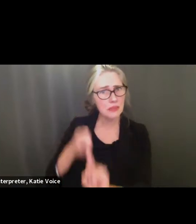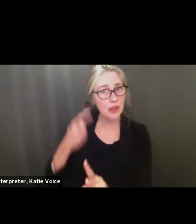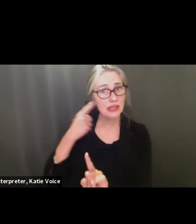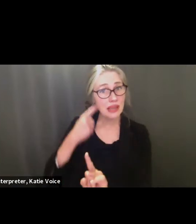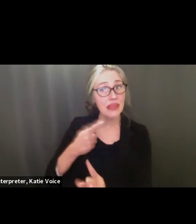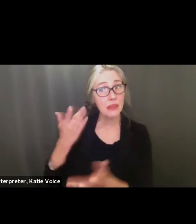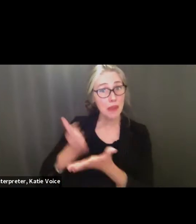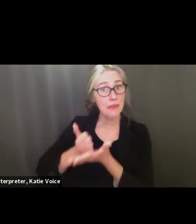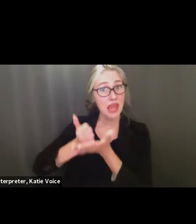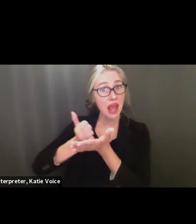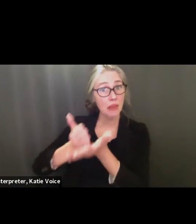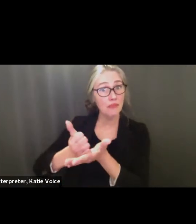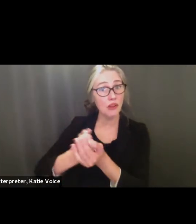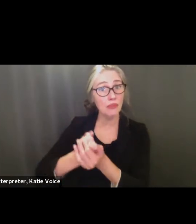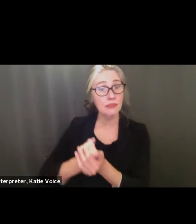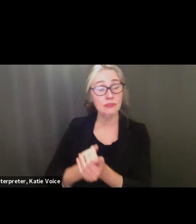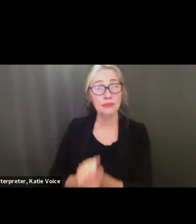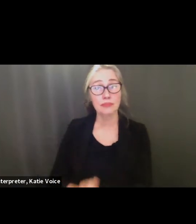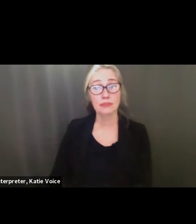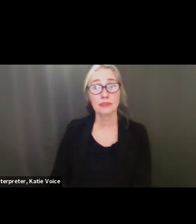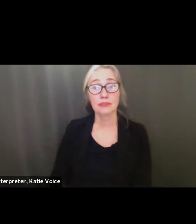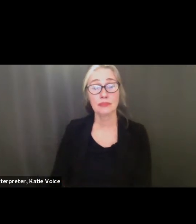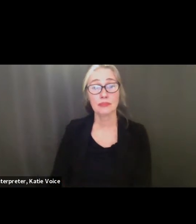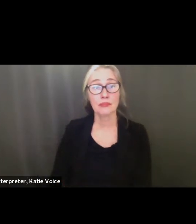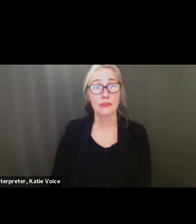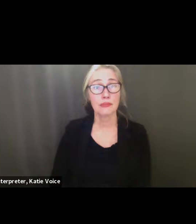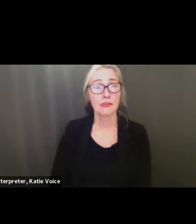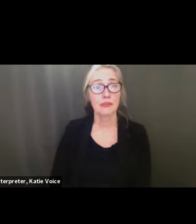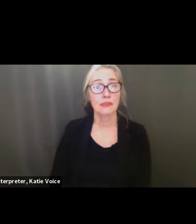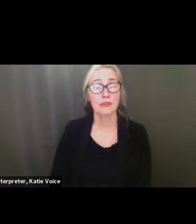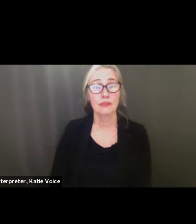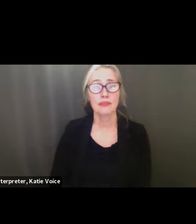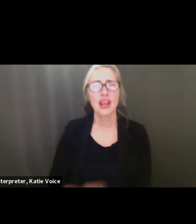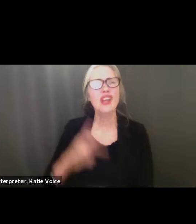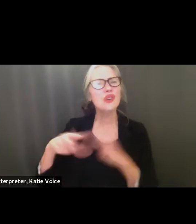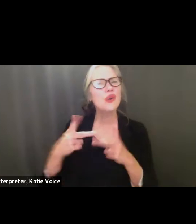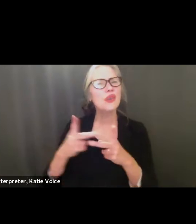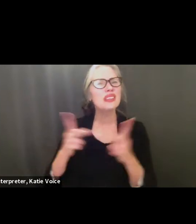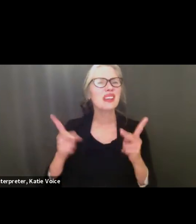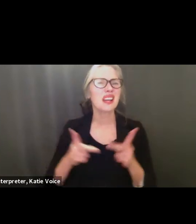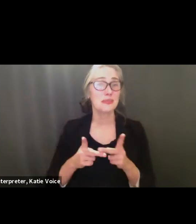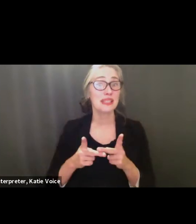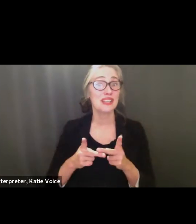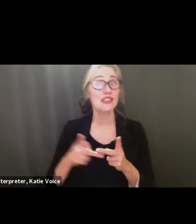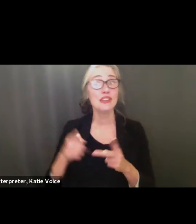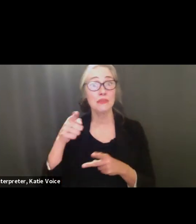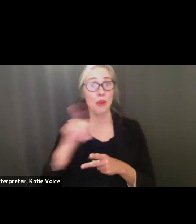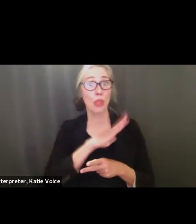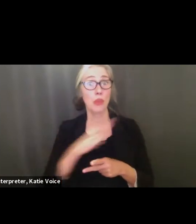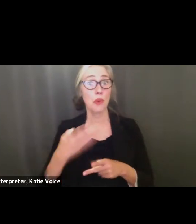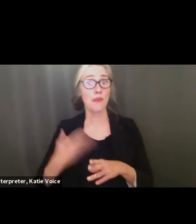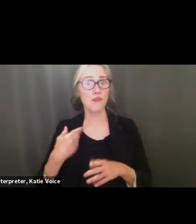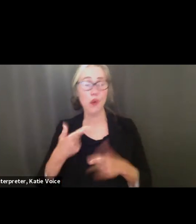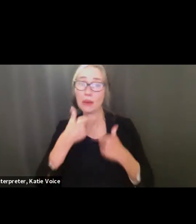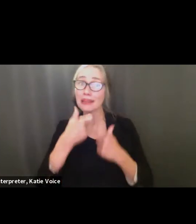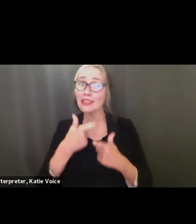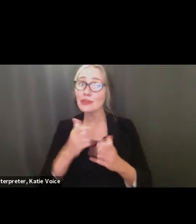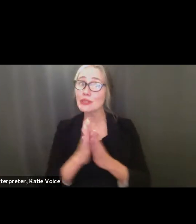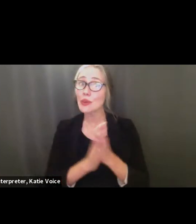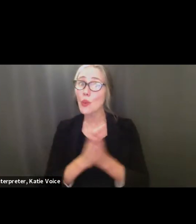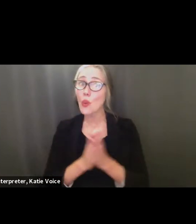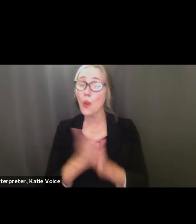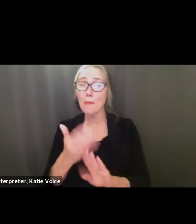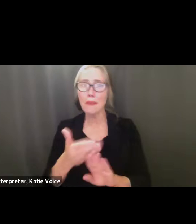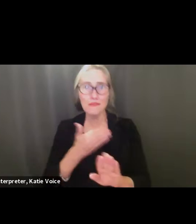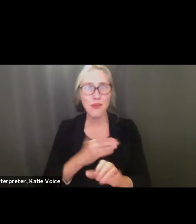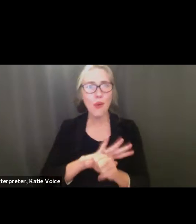for you. As you know, this type of position was of interest to the board prior to the